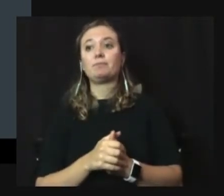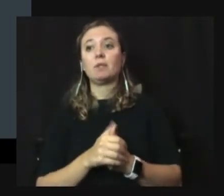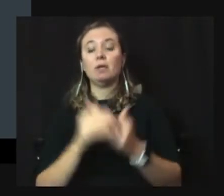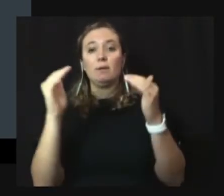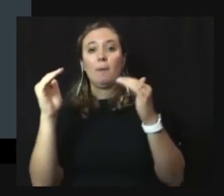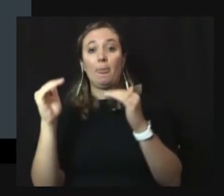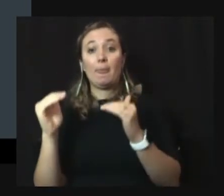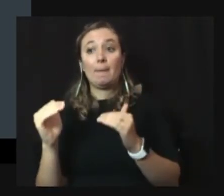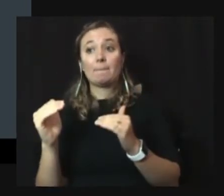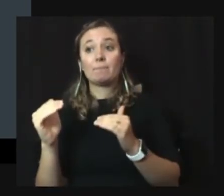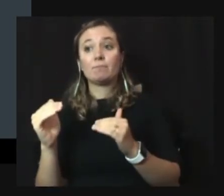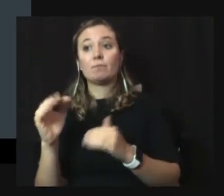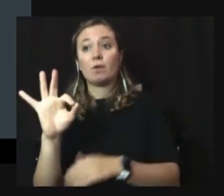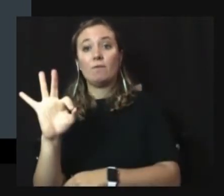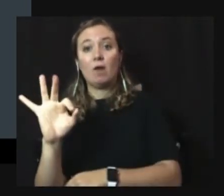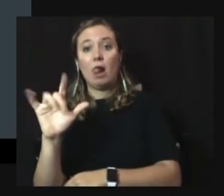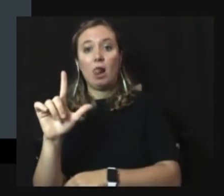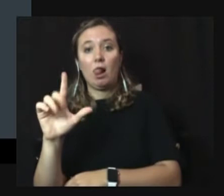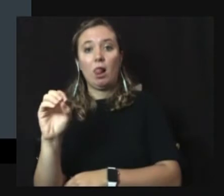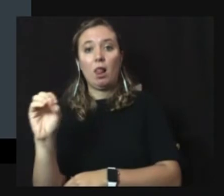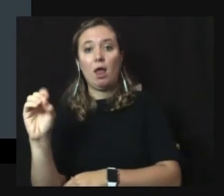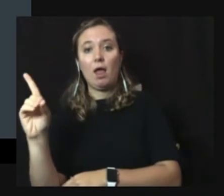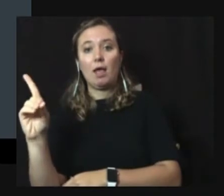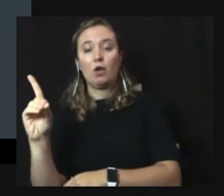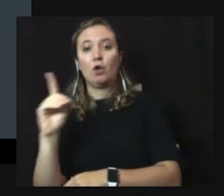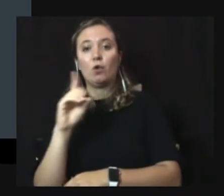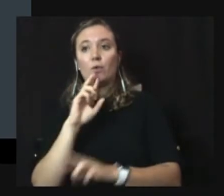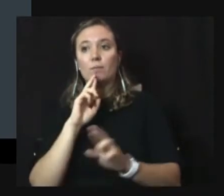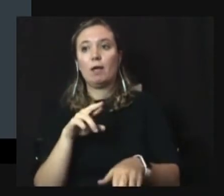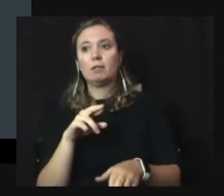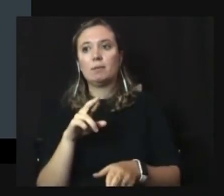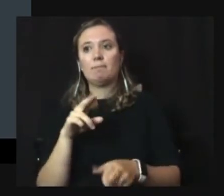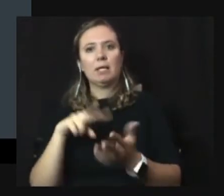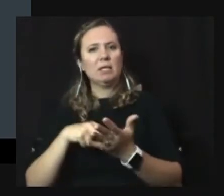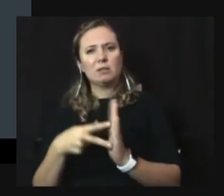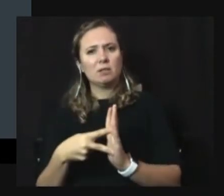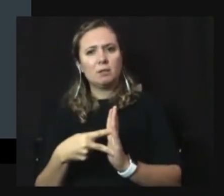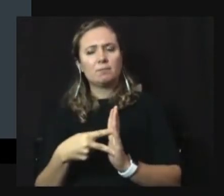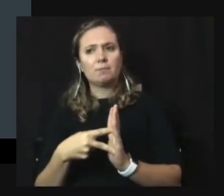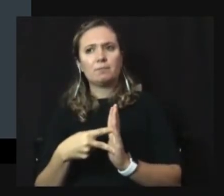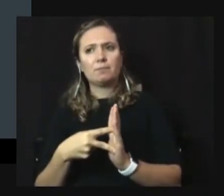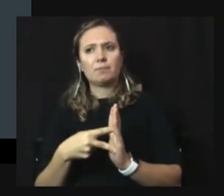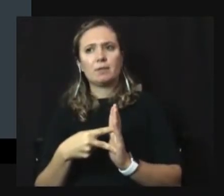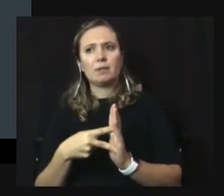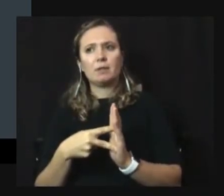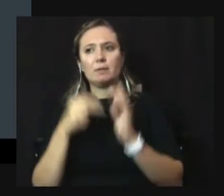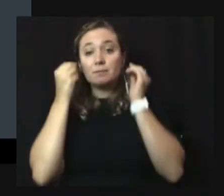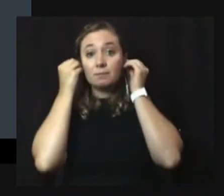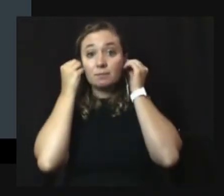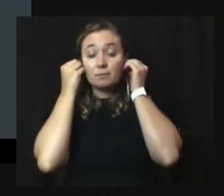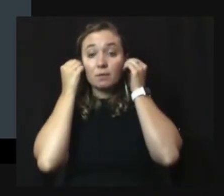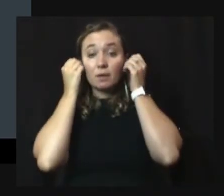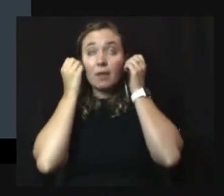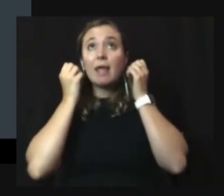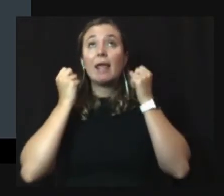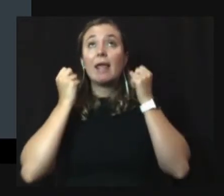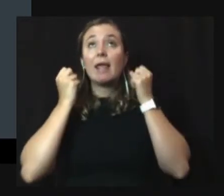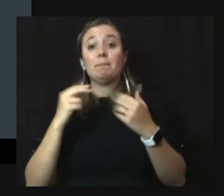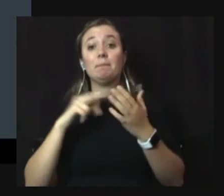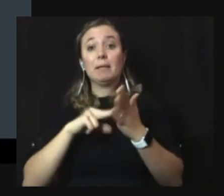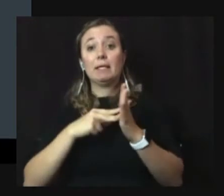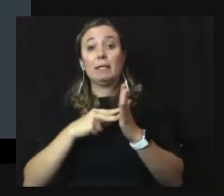or come from a parent who is flooded, meaning they have so